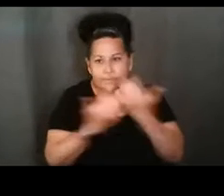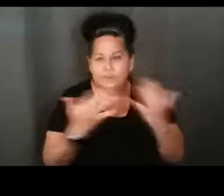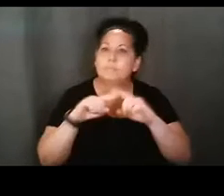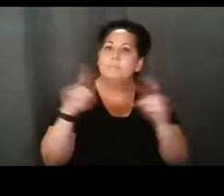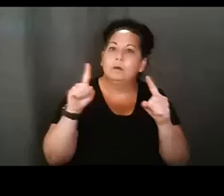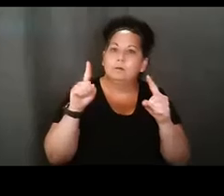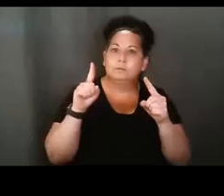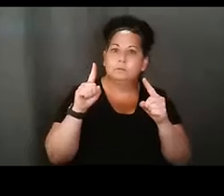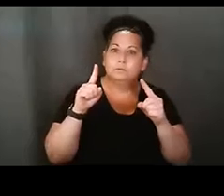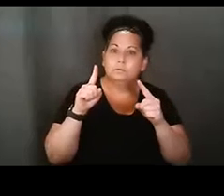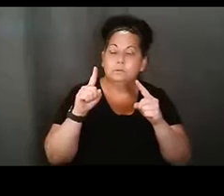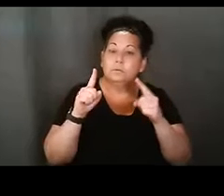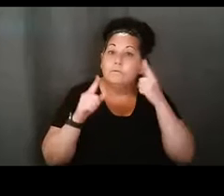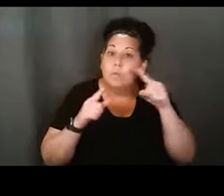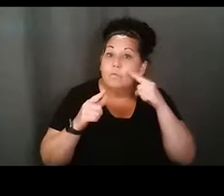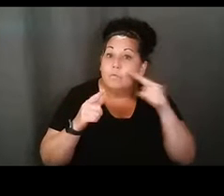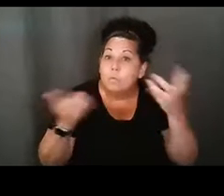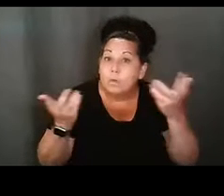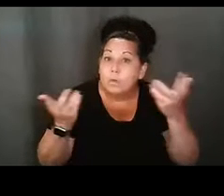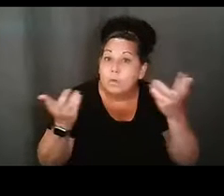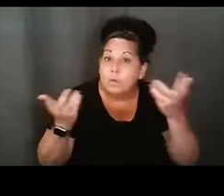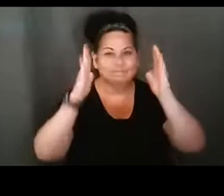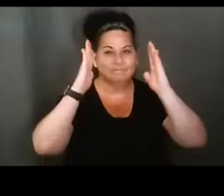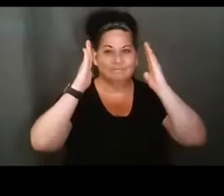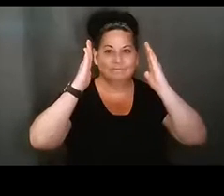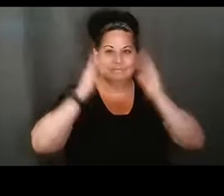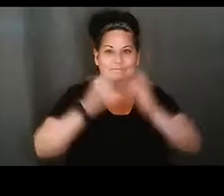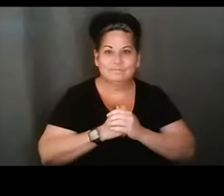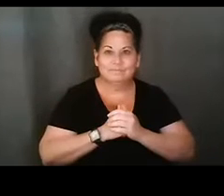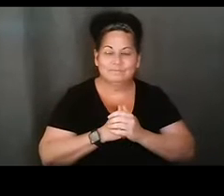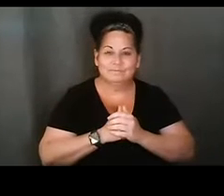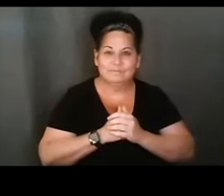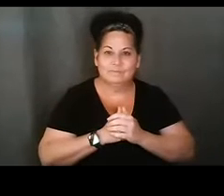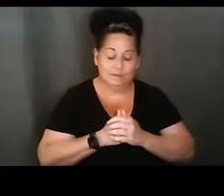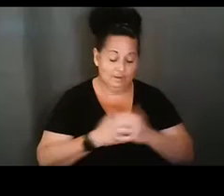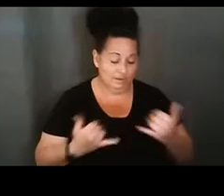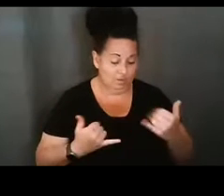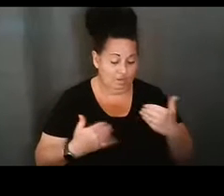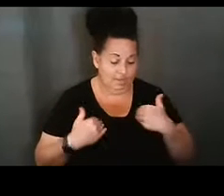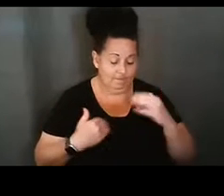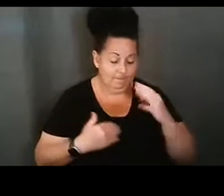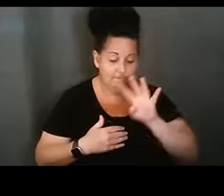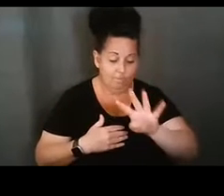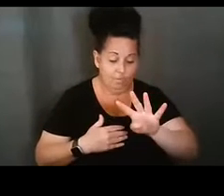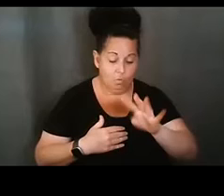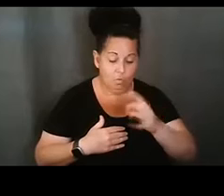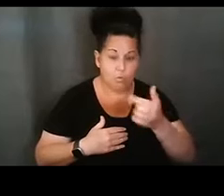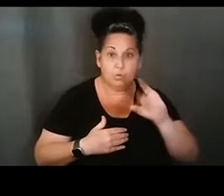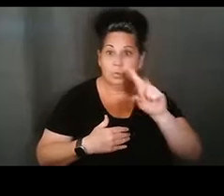for attention. And I have four granddaughters and three